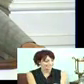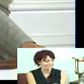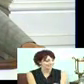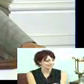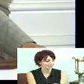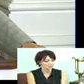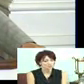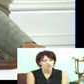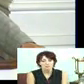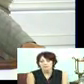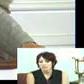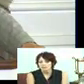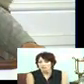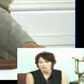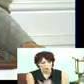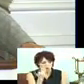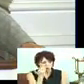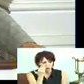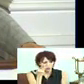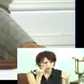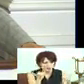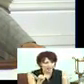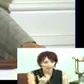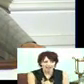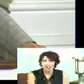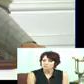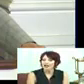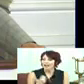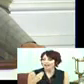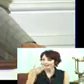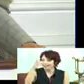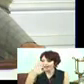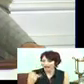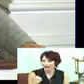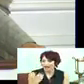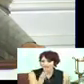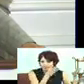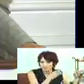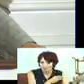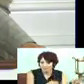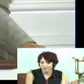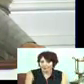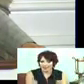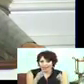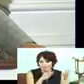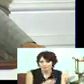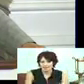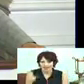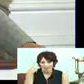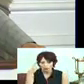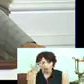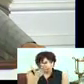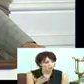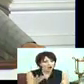Do you know today that God has good things planned for you? God wants you to be in a permanent